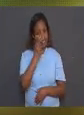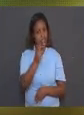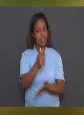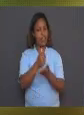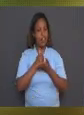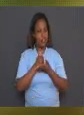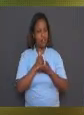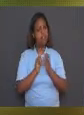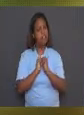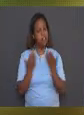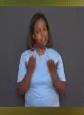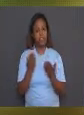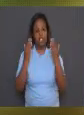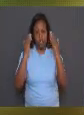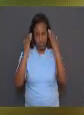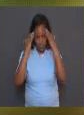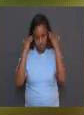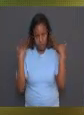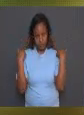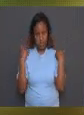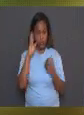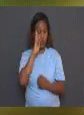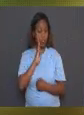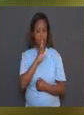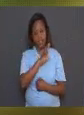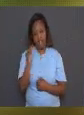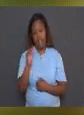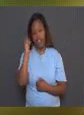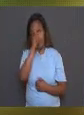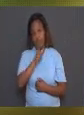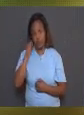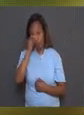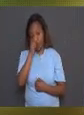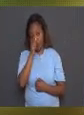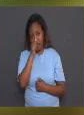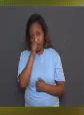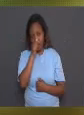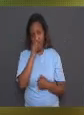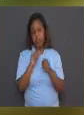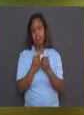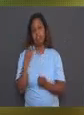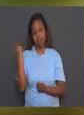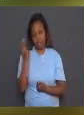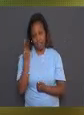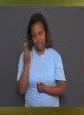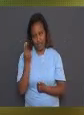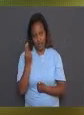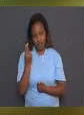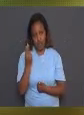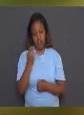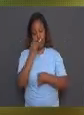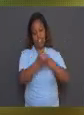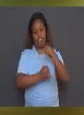allows us to see how Egypt, Sudan, and Ethiopia